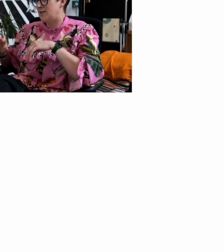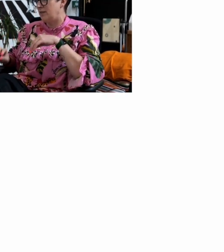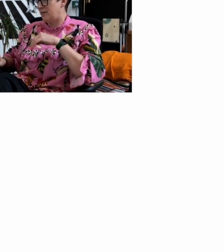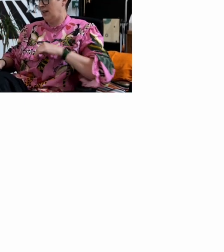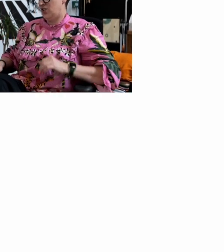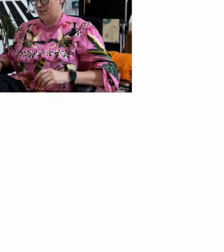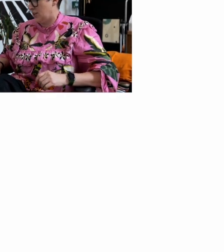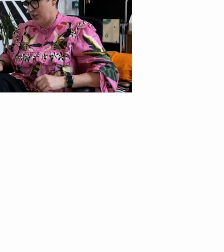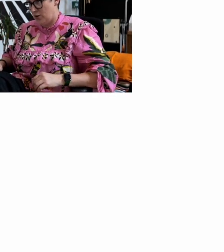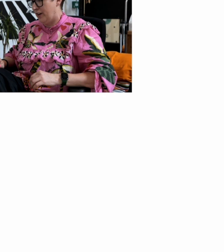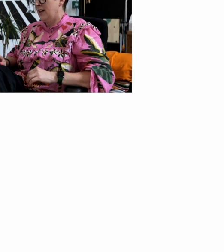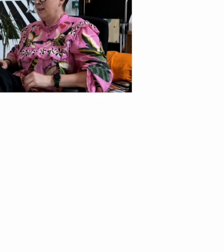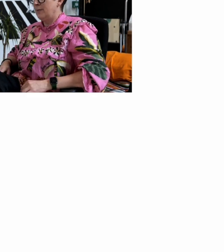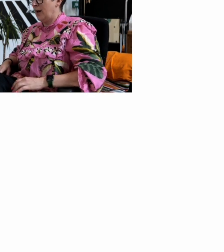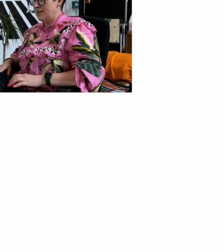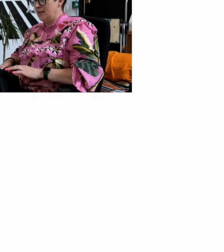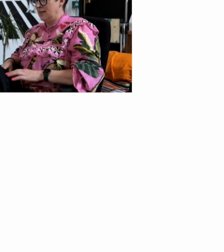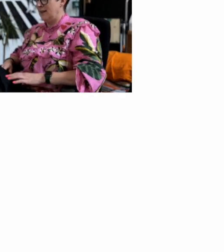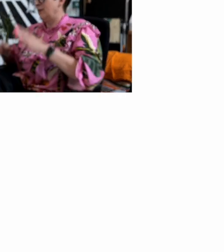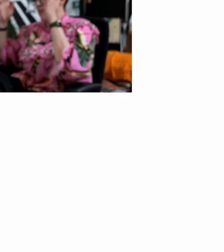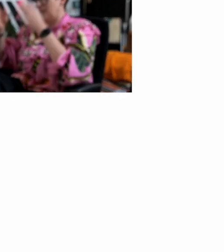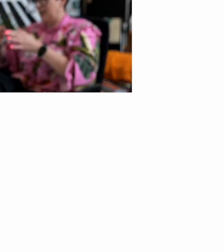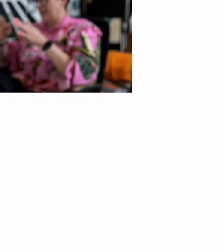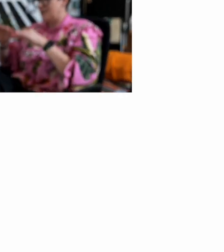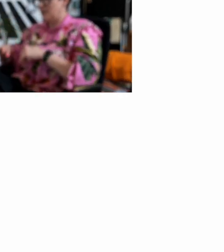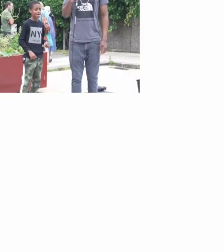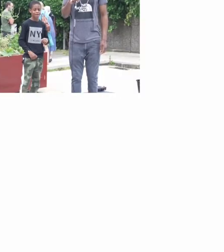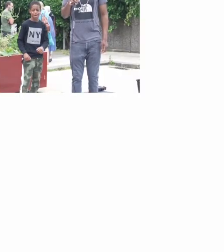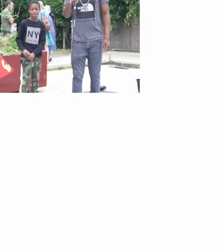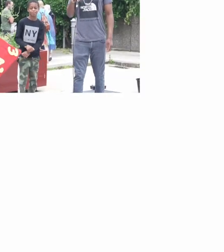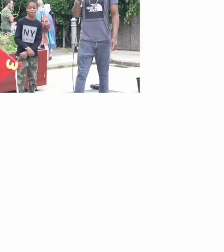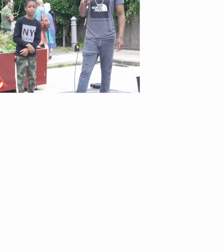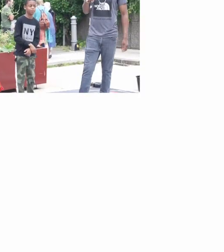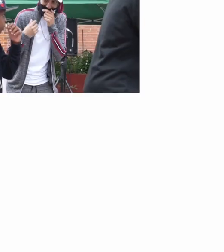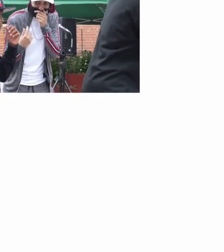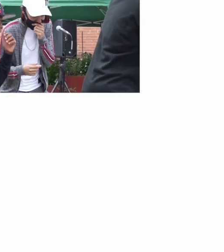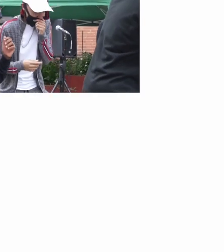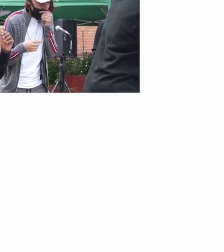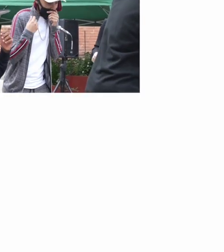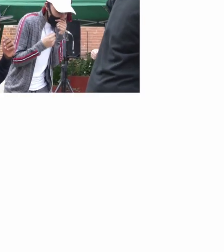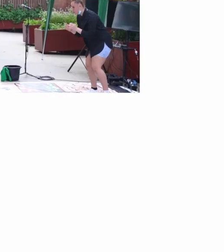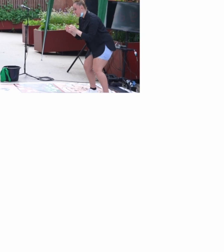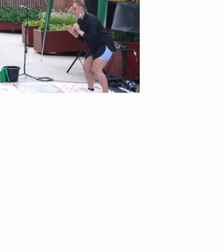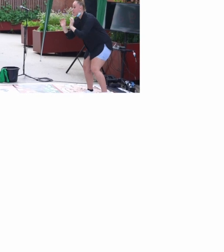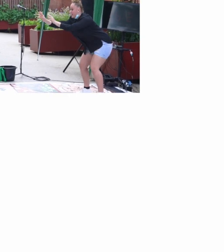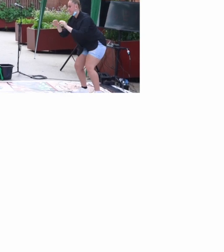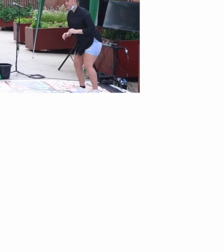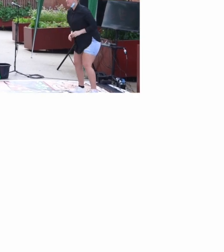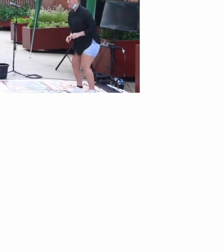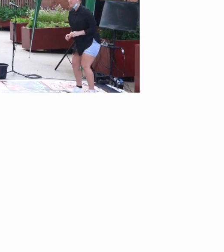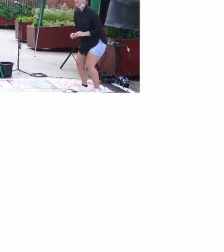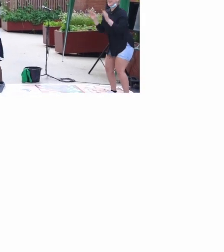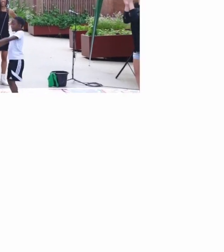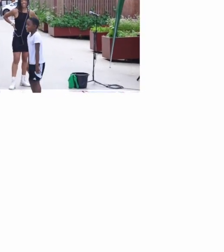views on how their organizations are incorporating the investment principles. B-roll video and photographs of the speakers, activities,